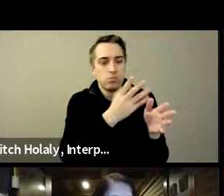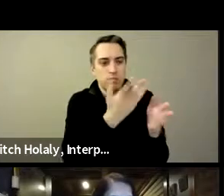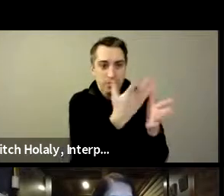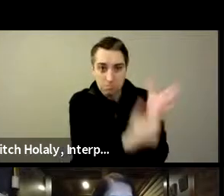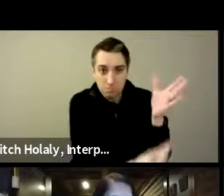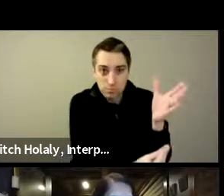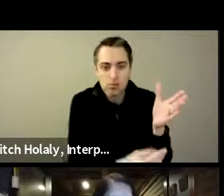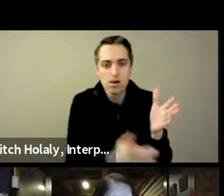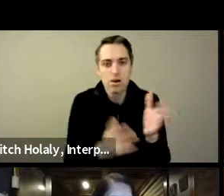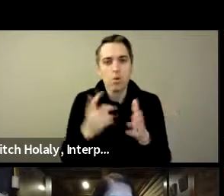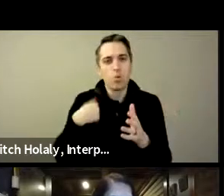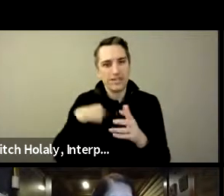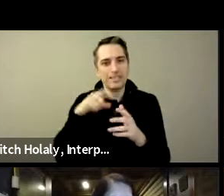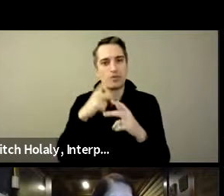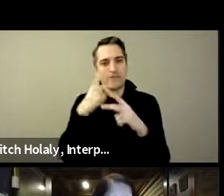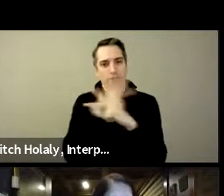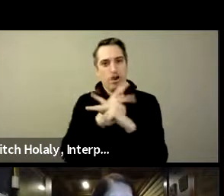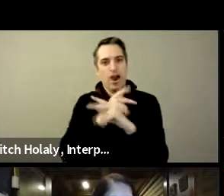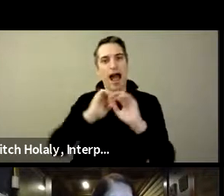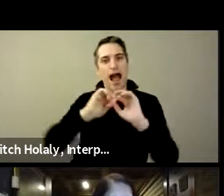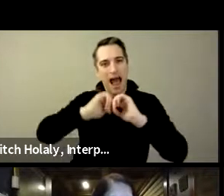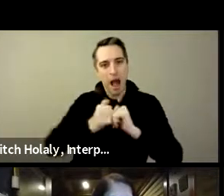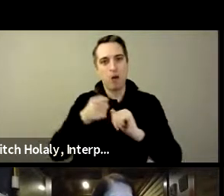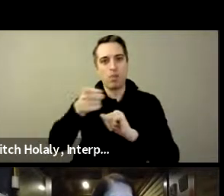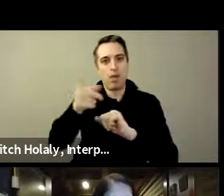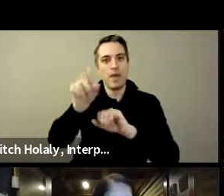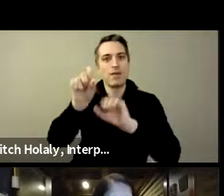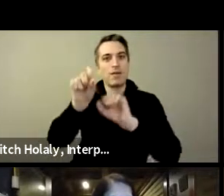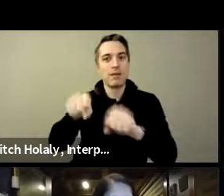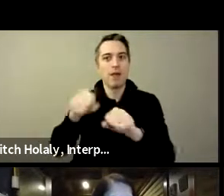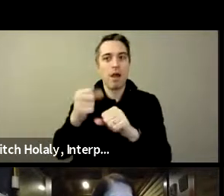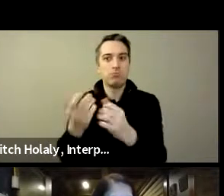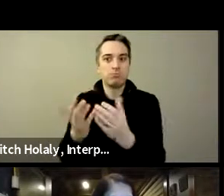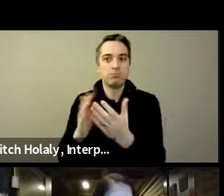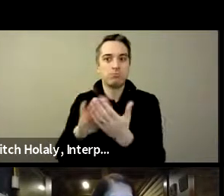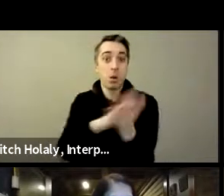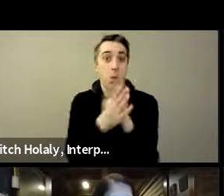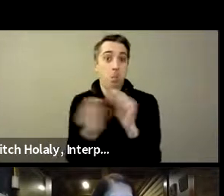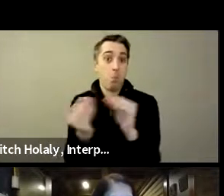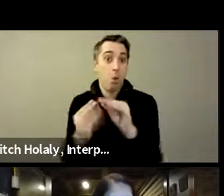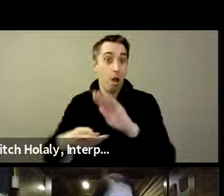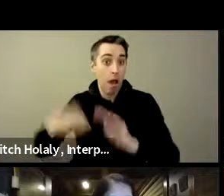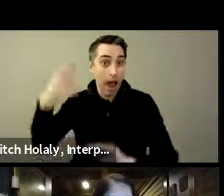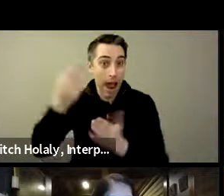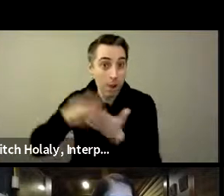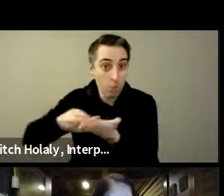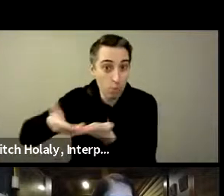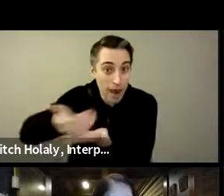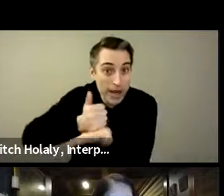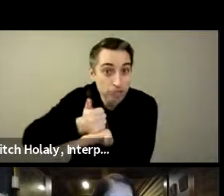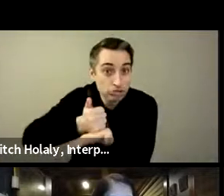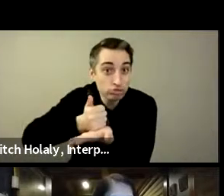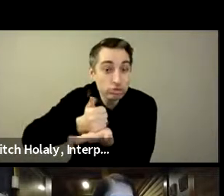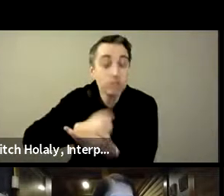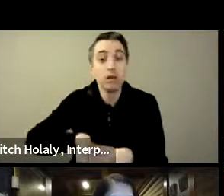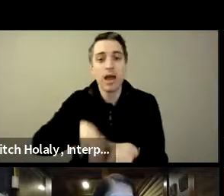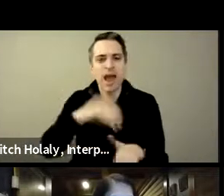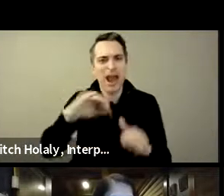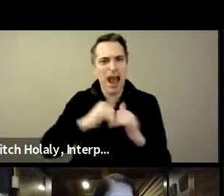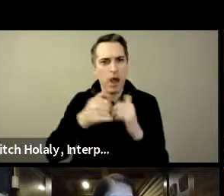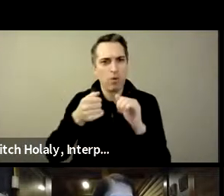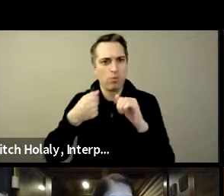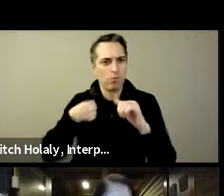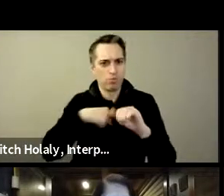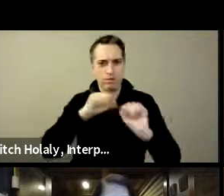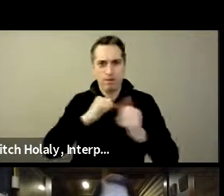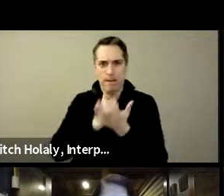How can we help them do that at higher wages than they were making before? And how can we help them move up as